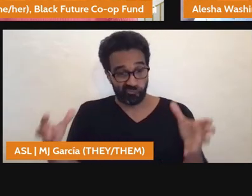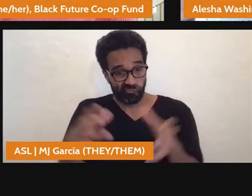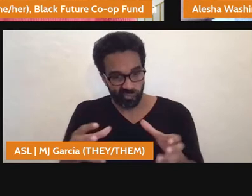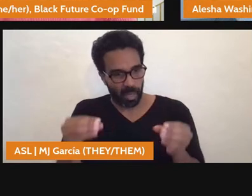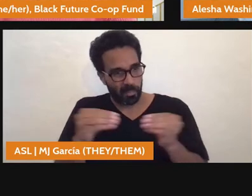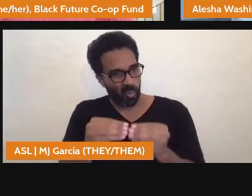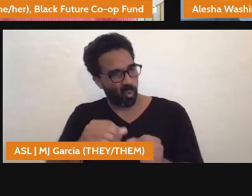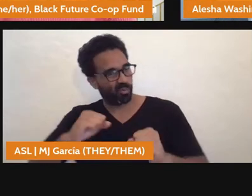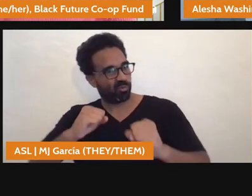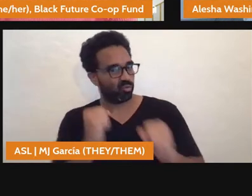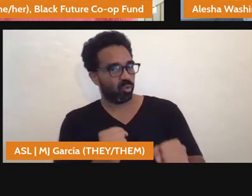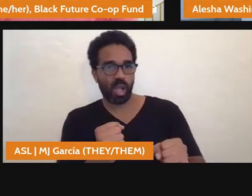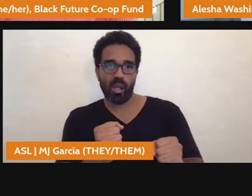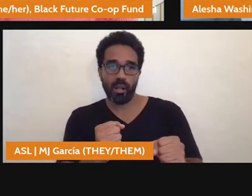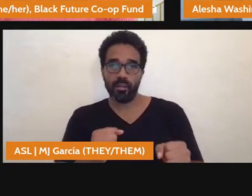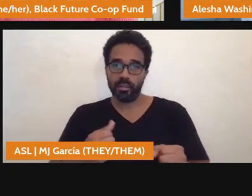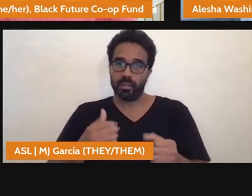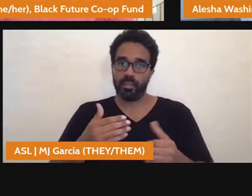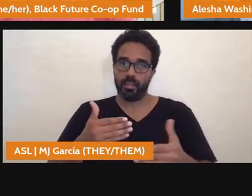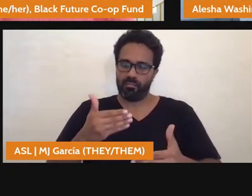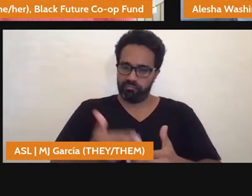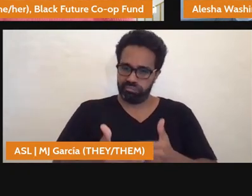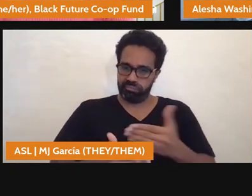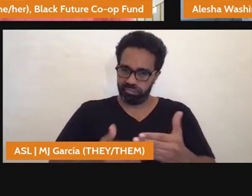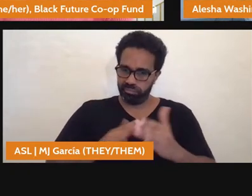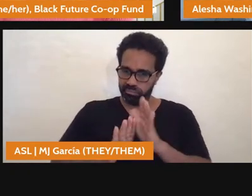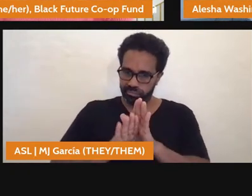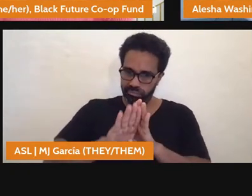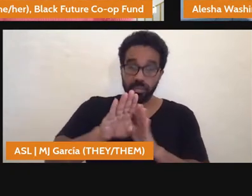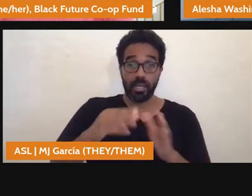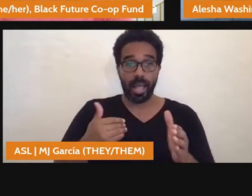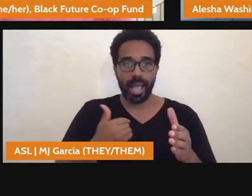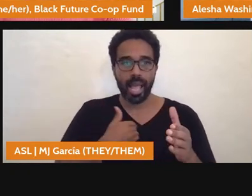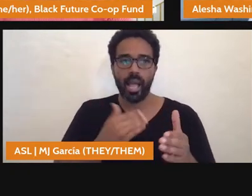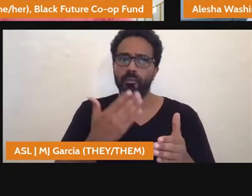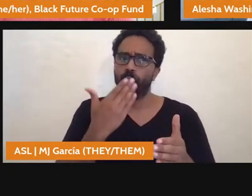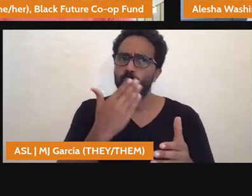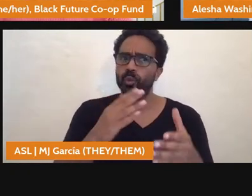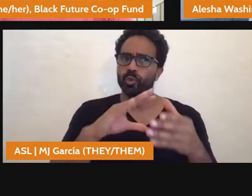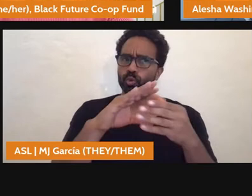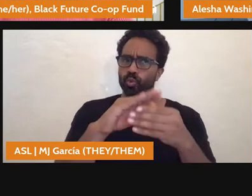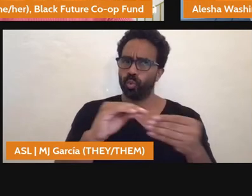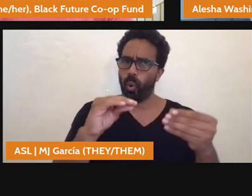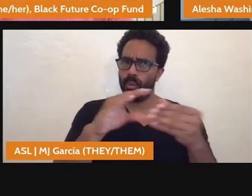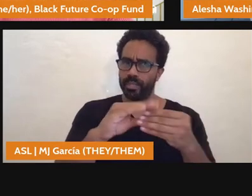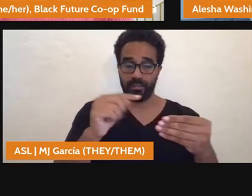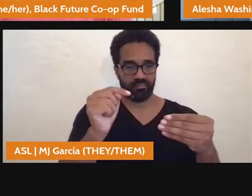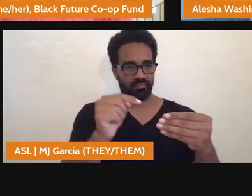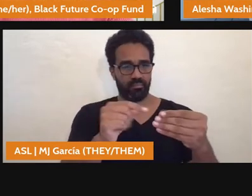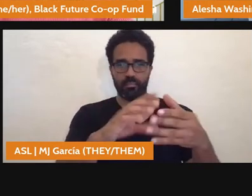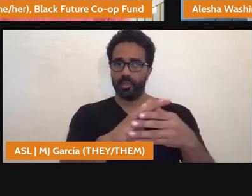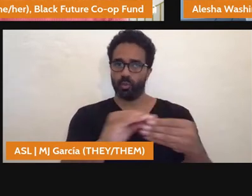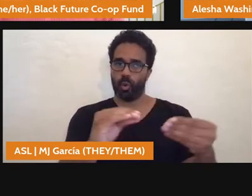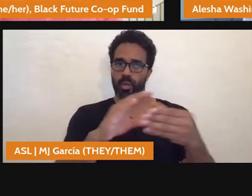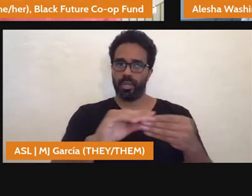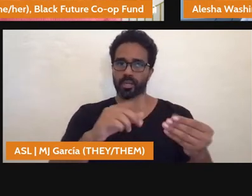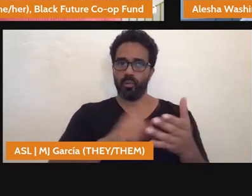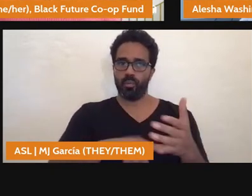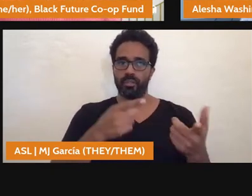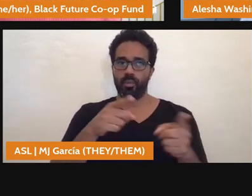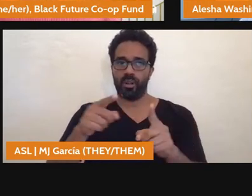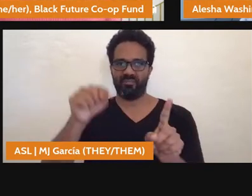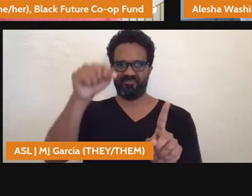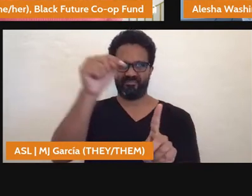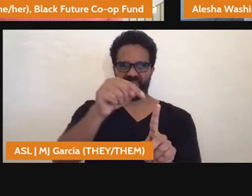got the movement, right? So like there's a story about the journey that organizations take that I tend to lean towards in